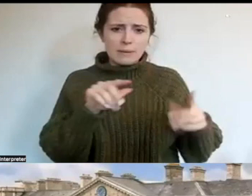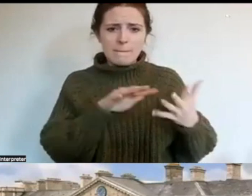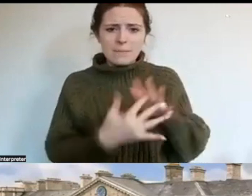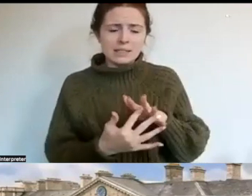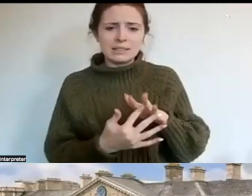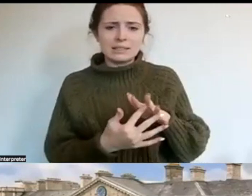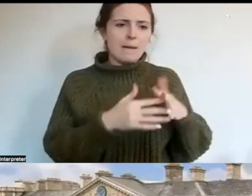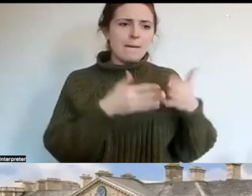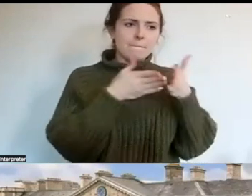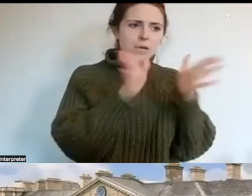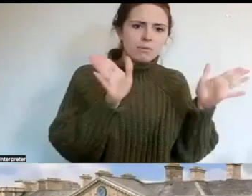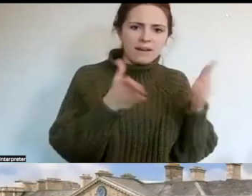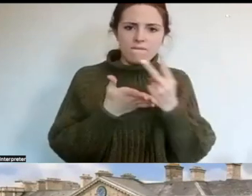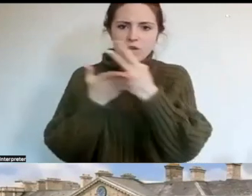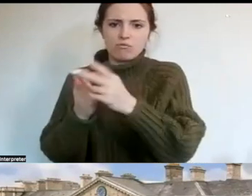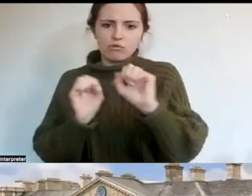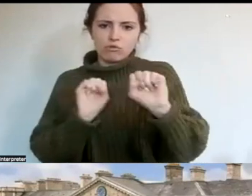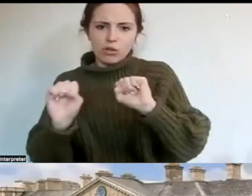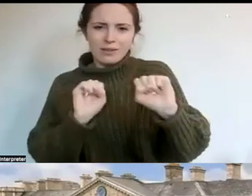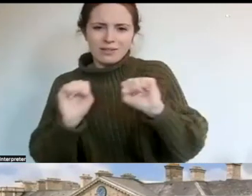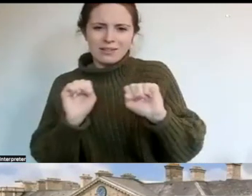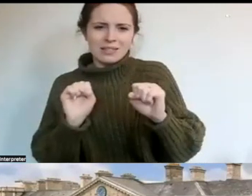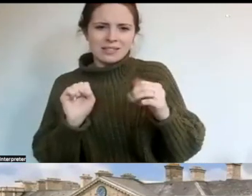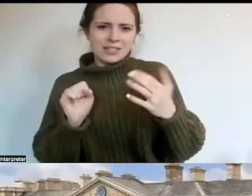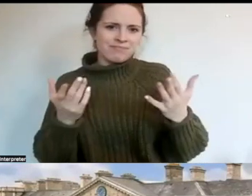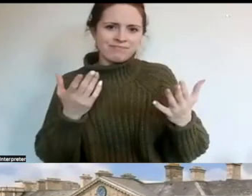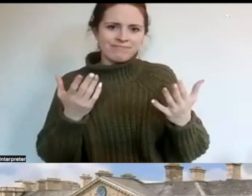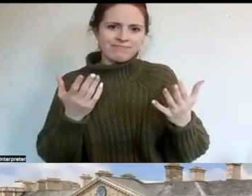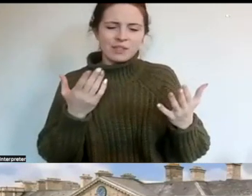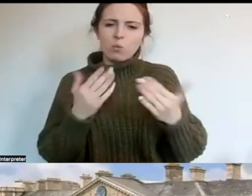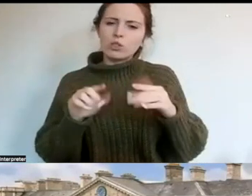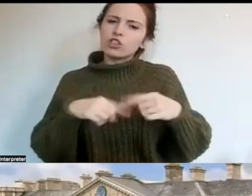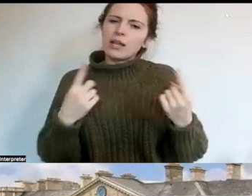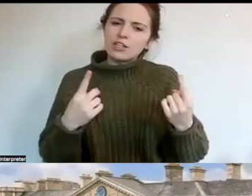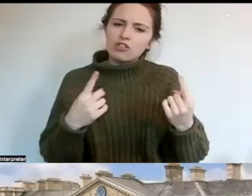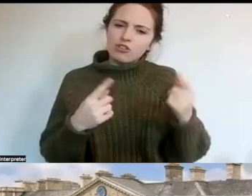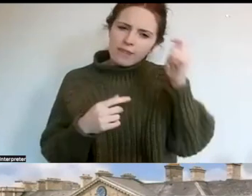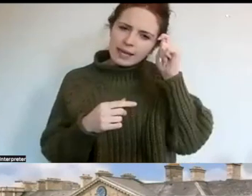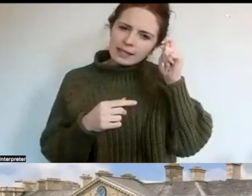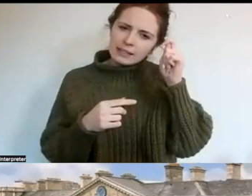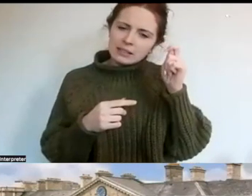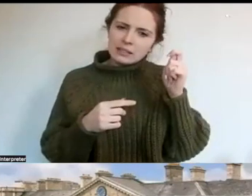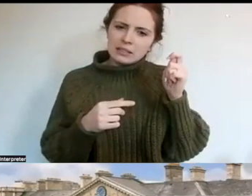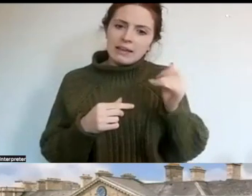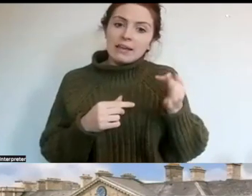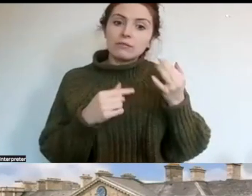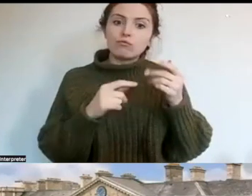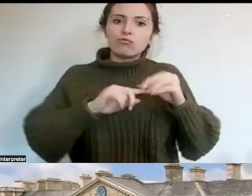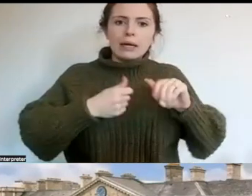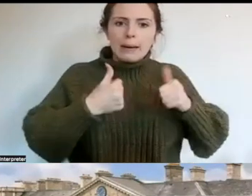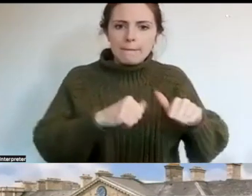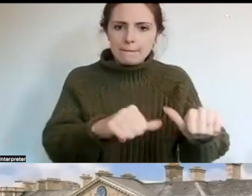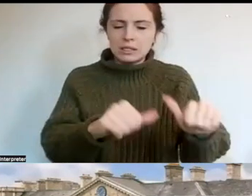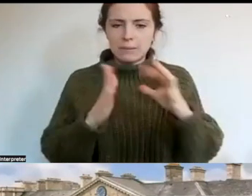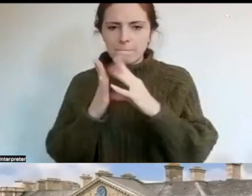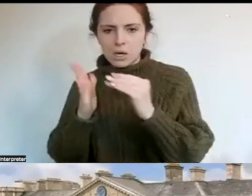voluntary service providers, what challenges do you think that would create in trying to implement a model sort of